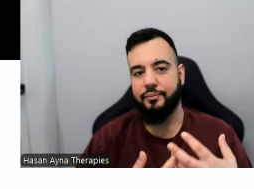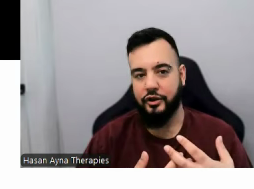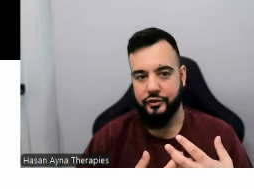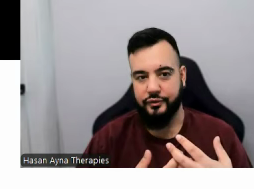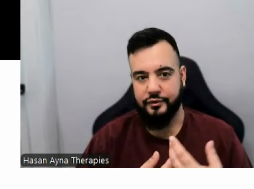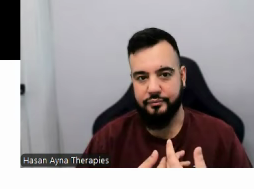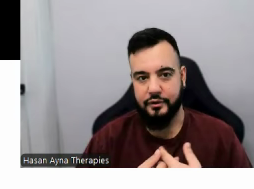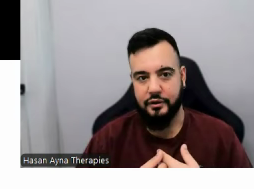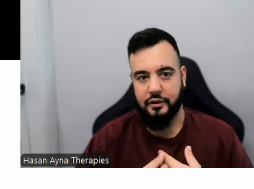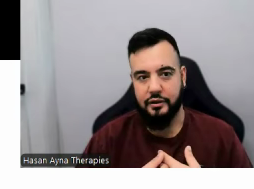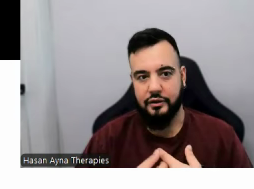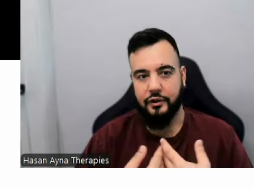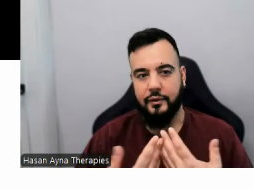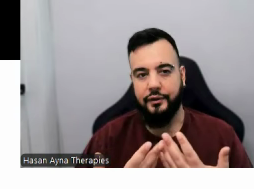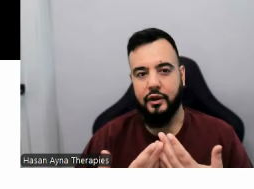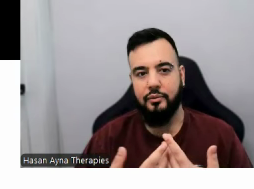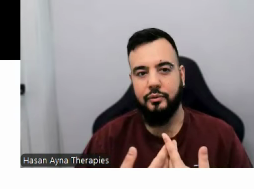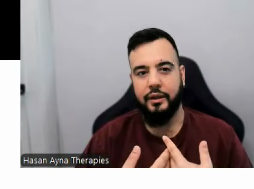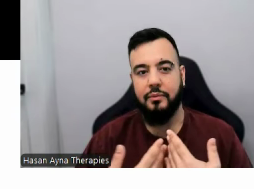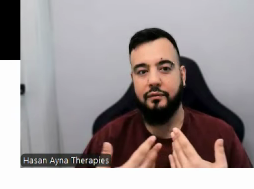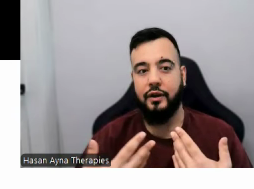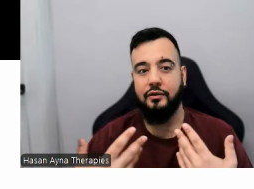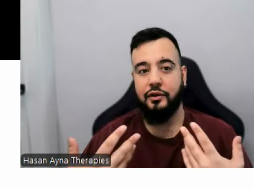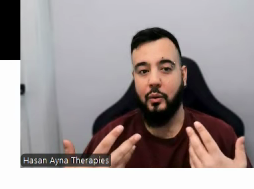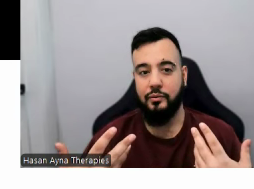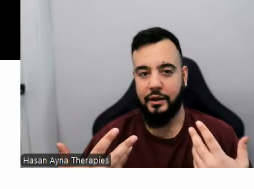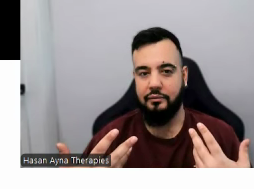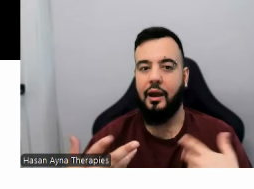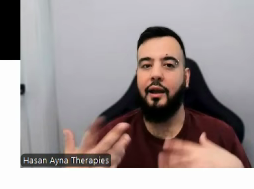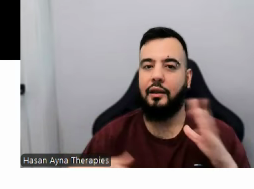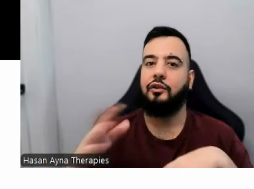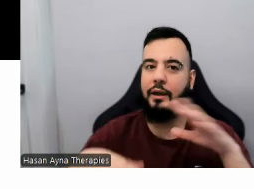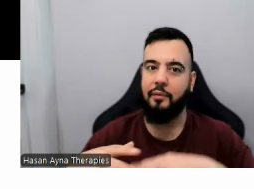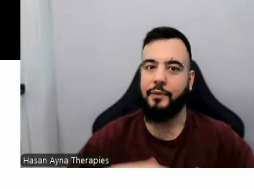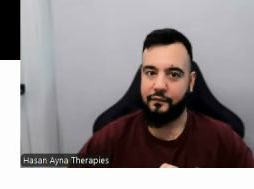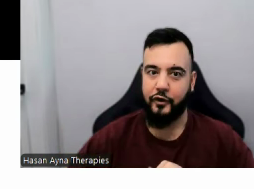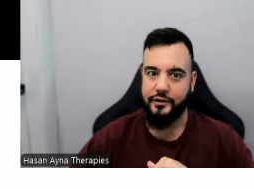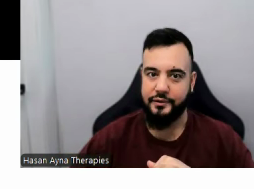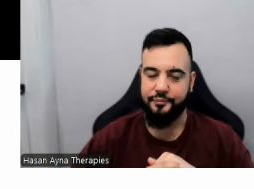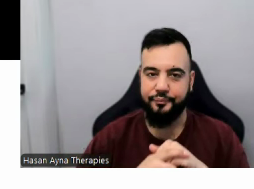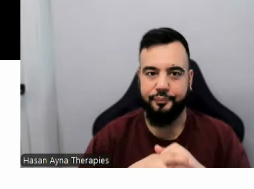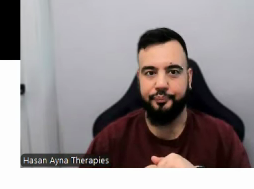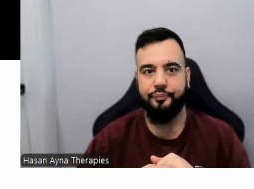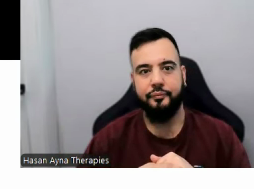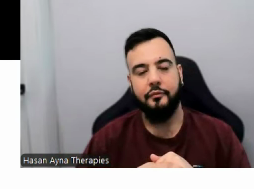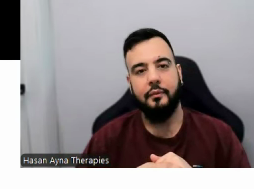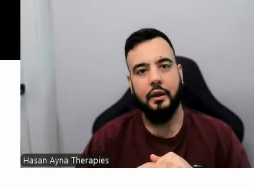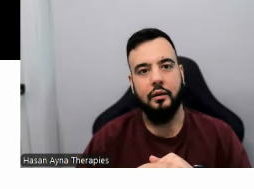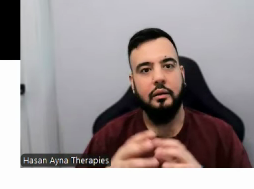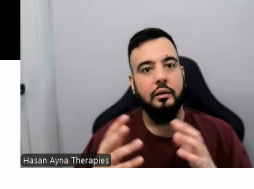or expressions. So an example would be, my friend told me, and then you become that friend.